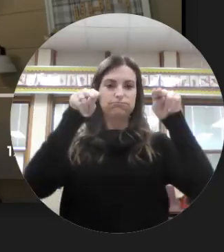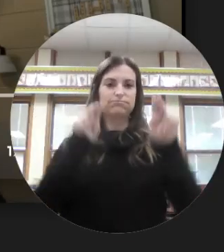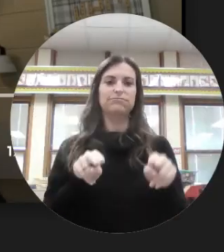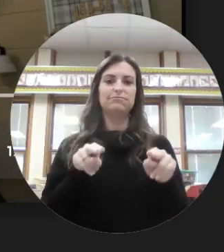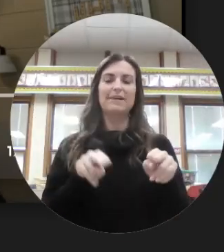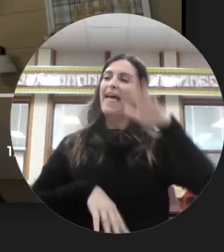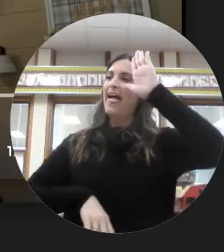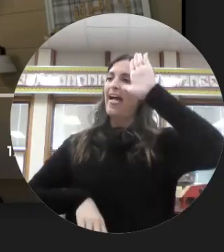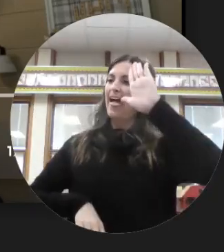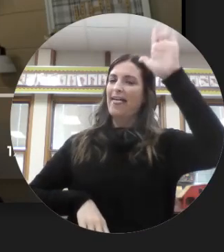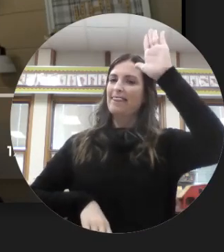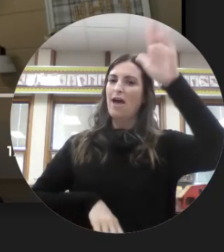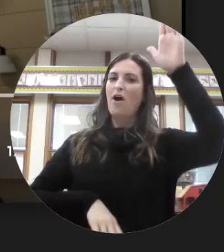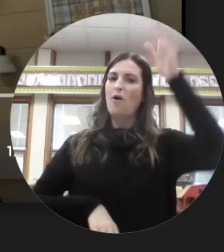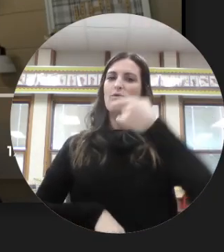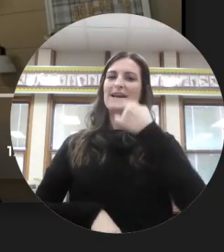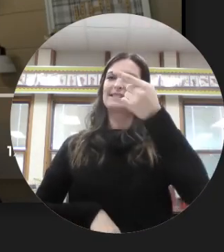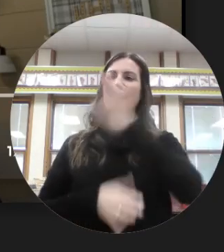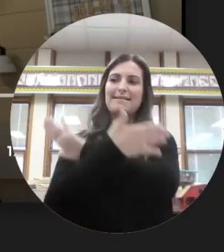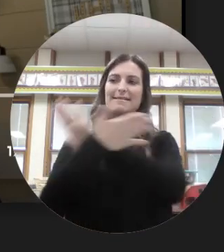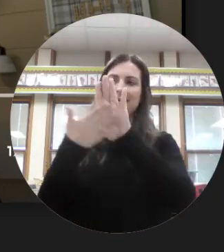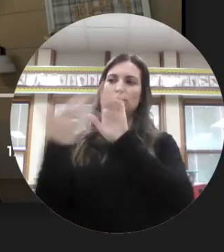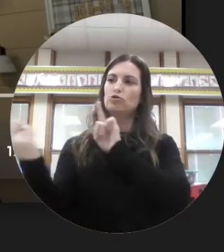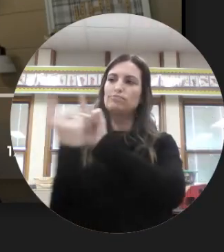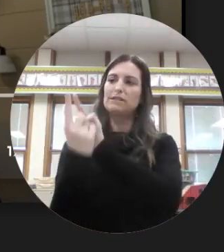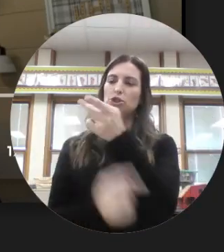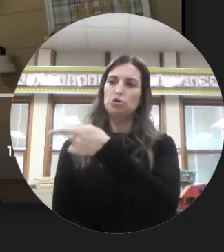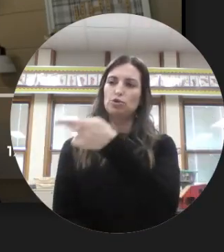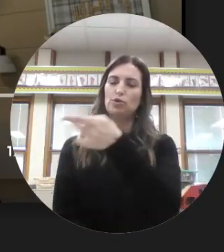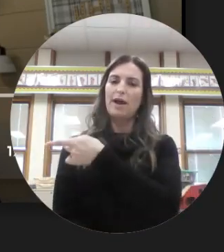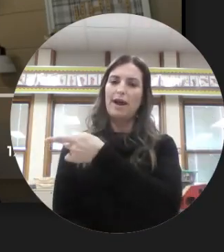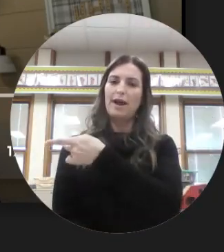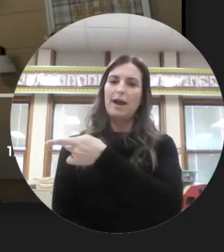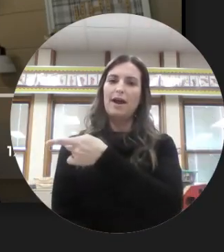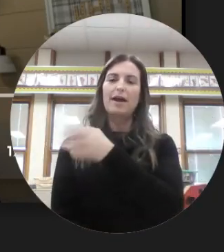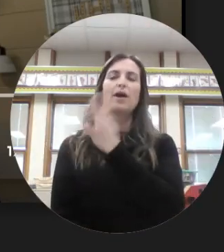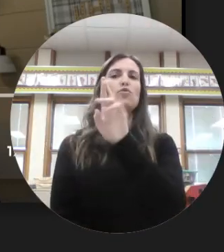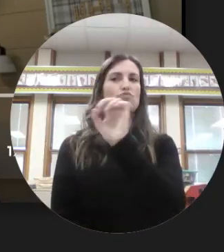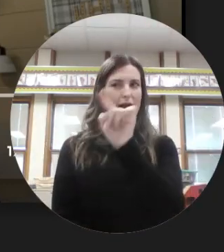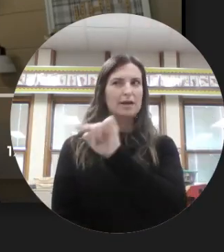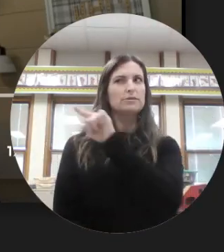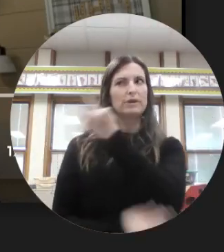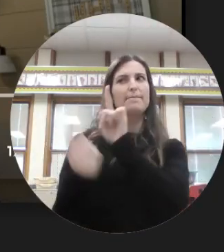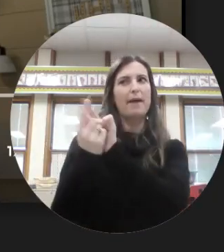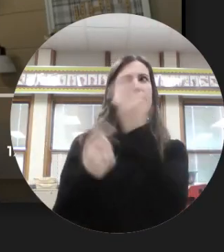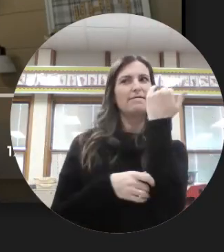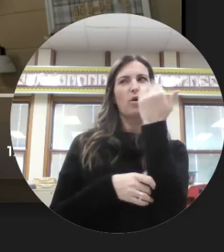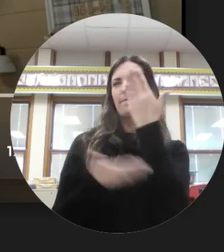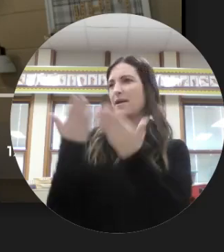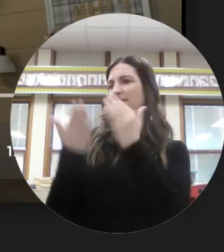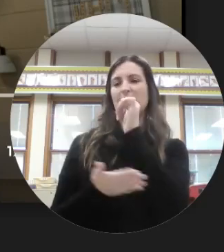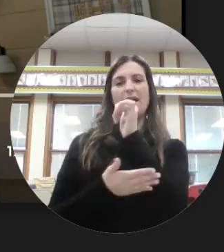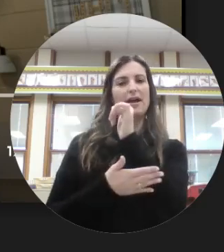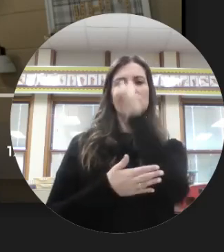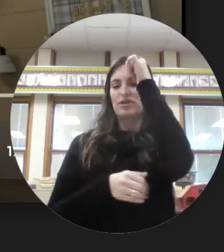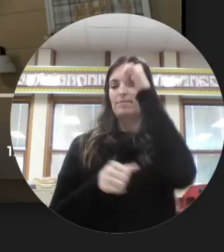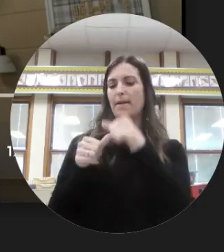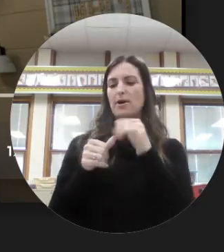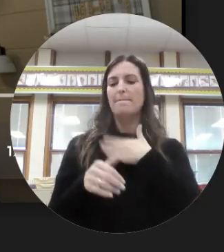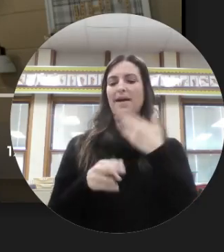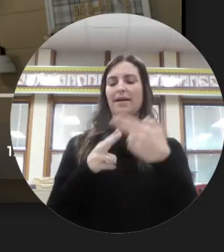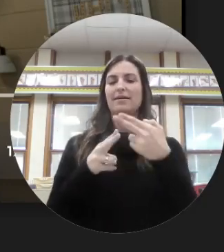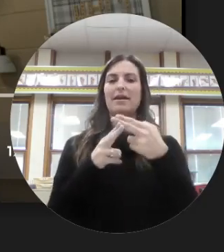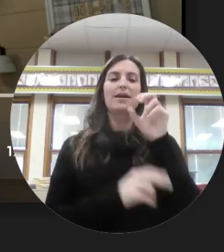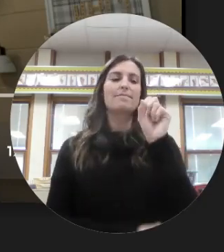"Hello there," said the biggest otter. "Nice to meet you both. Actually, Roz, we've met once before, but you might not remember me. My name's Shelly." "I